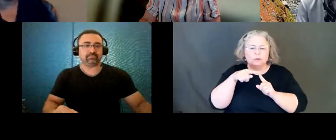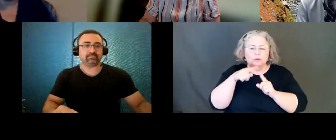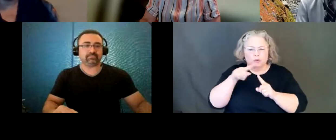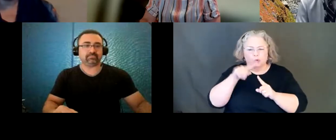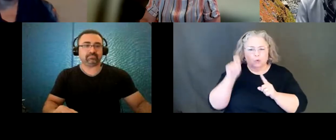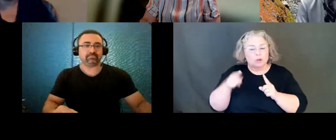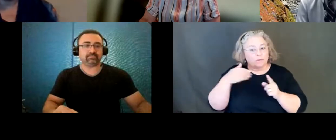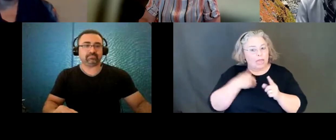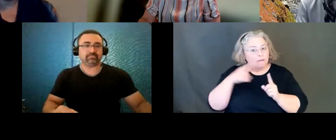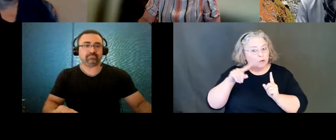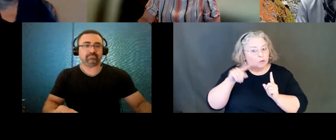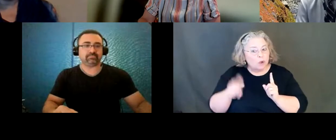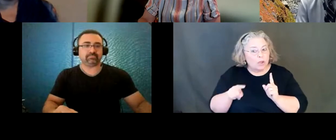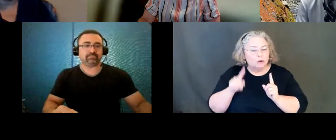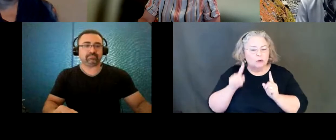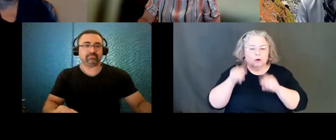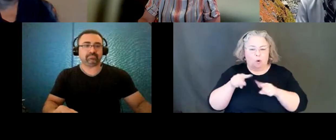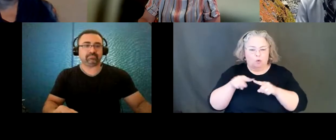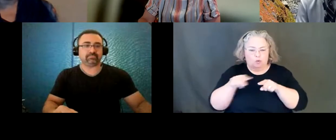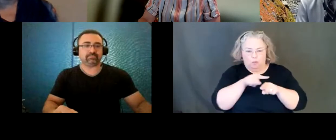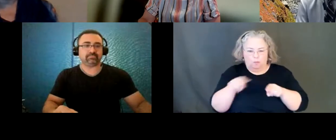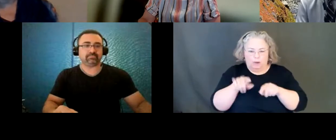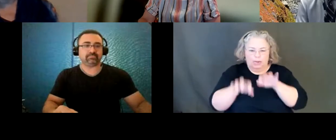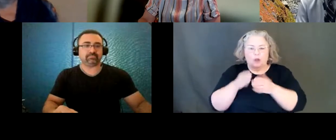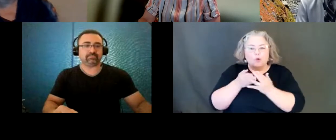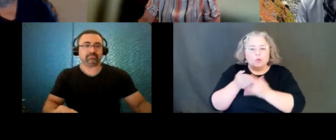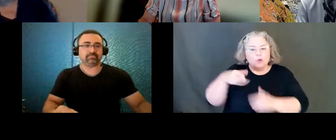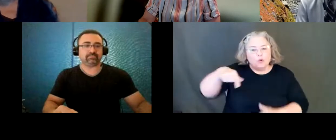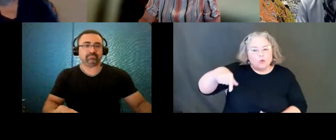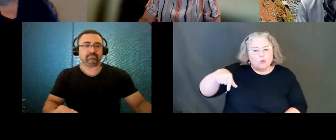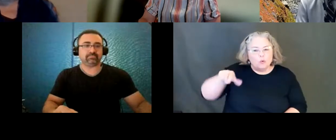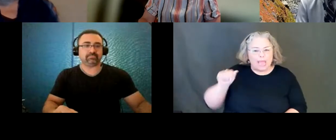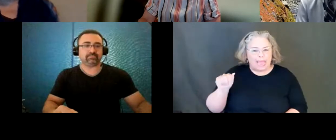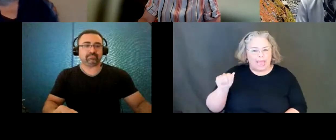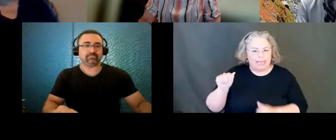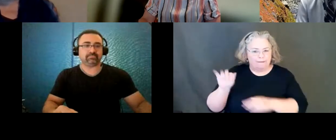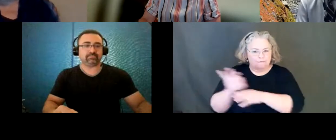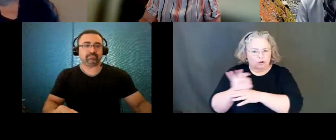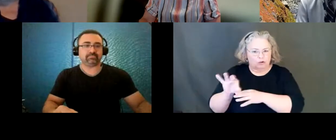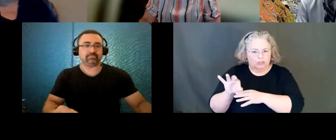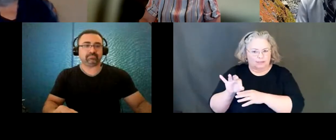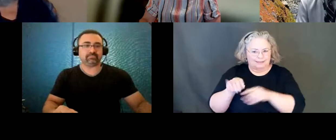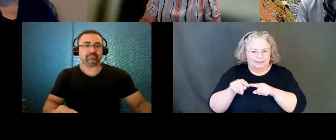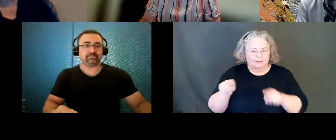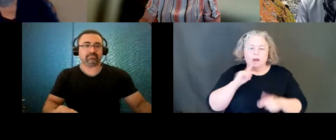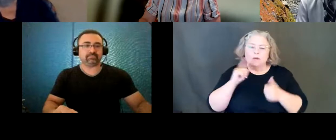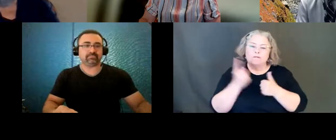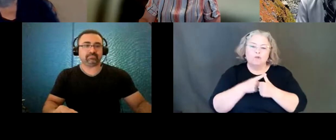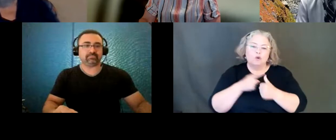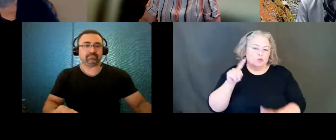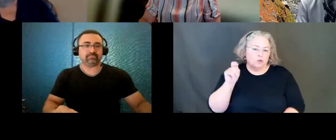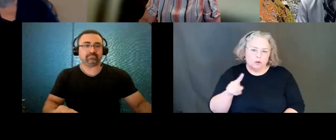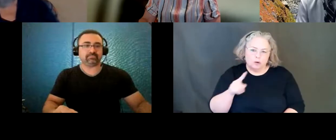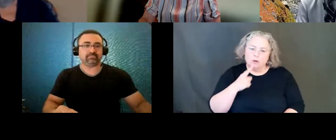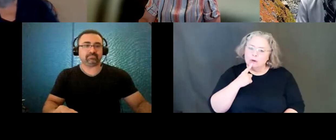if you have a question, you can go to the bottom and submit it through the Q&A function. All right, our first question. Is